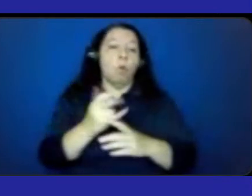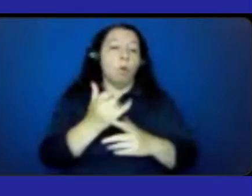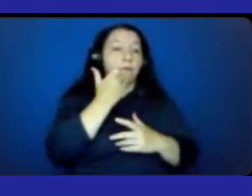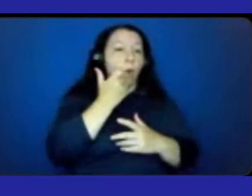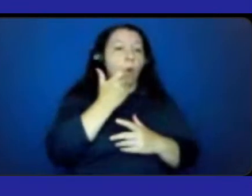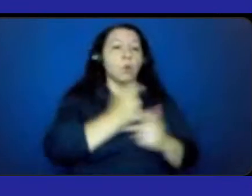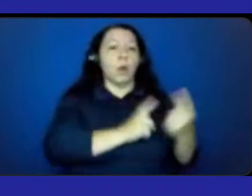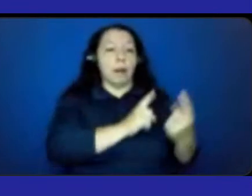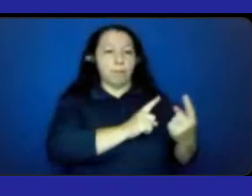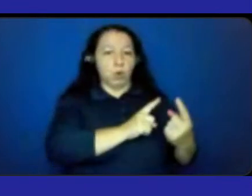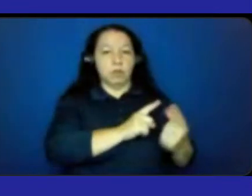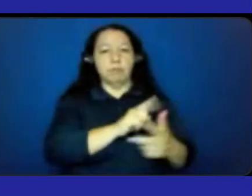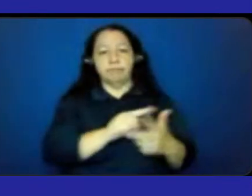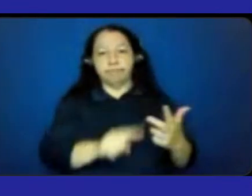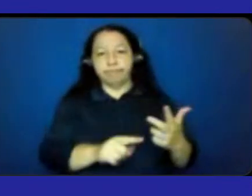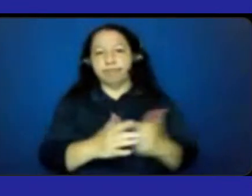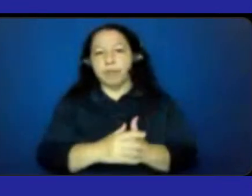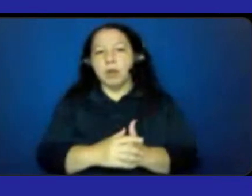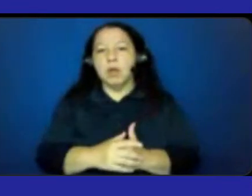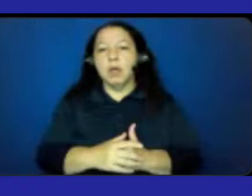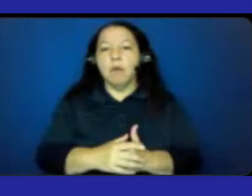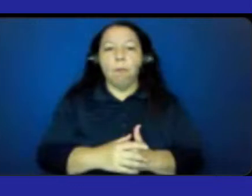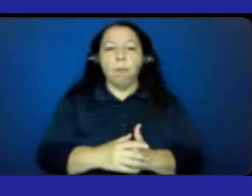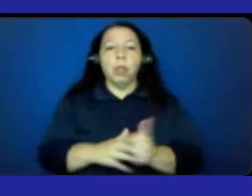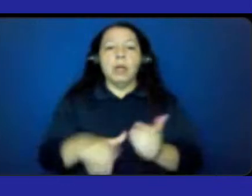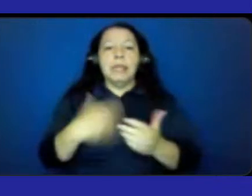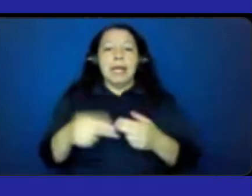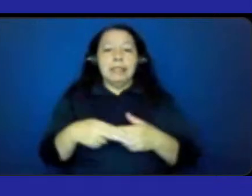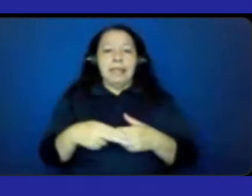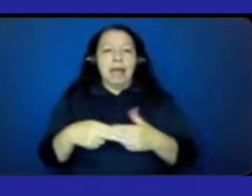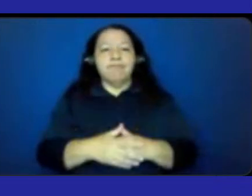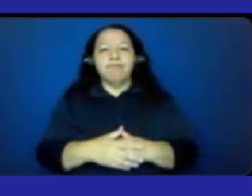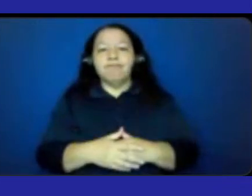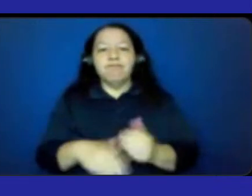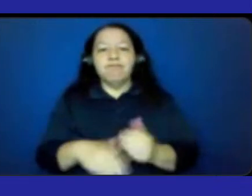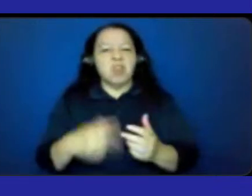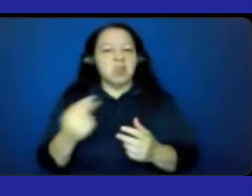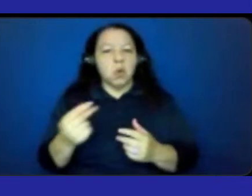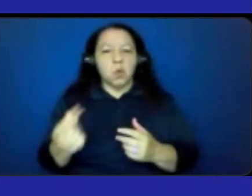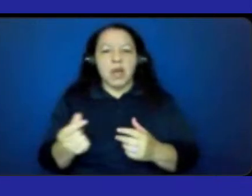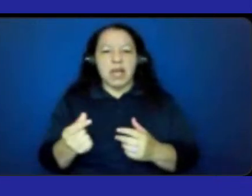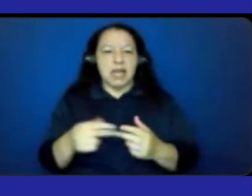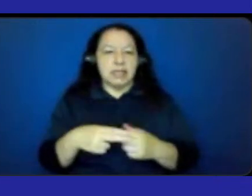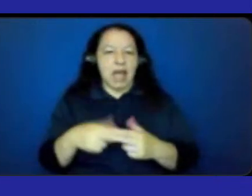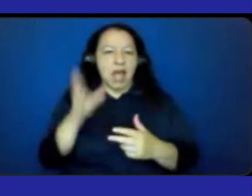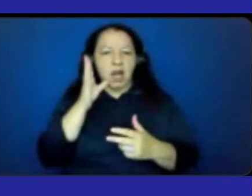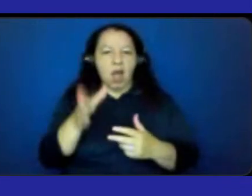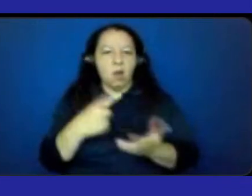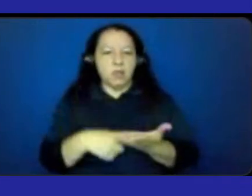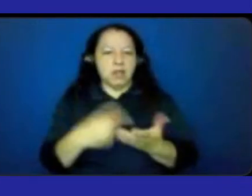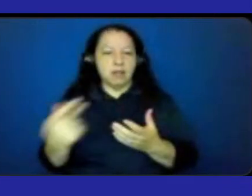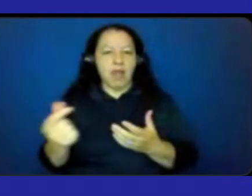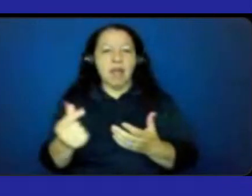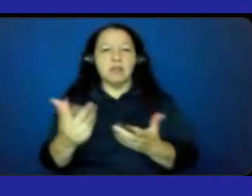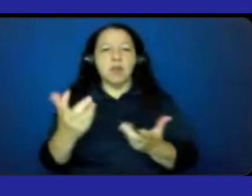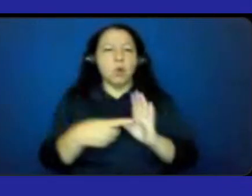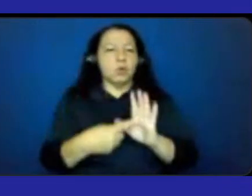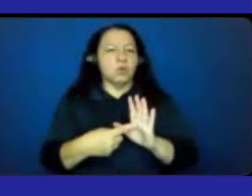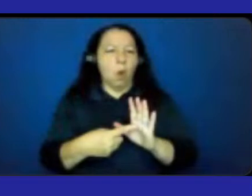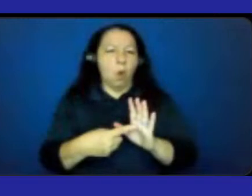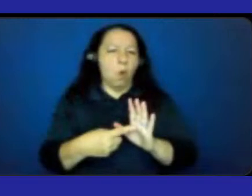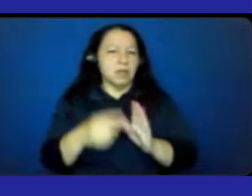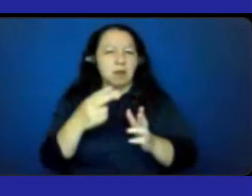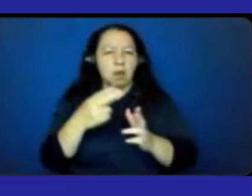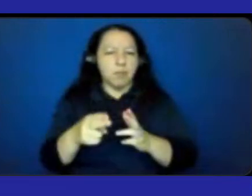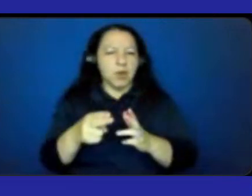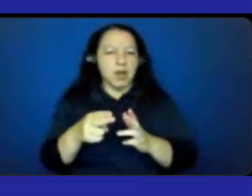please. This is just a quick slide I'll go through fast. I wanted to show a snapshot of services provided to patients